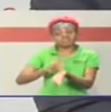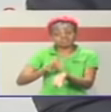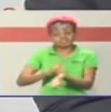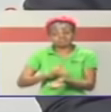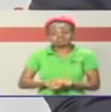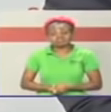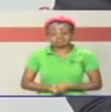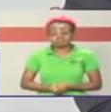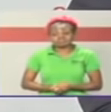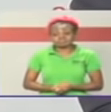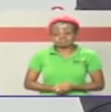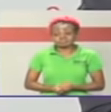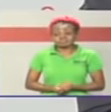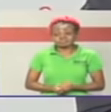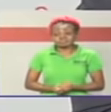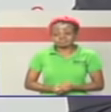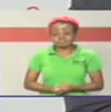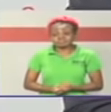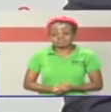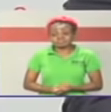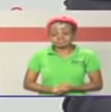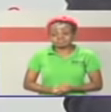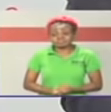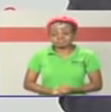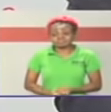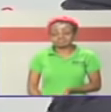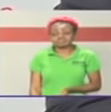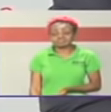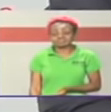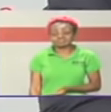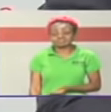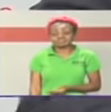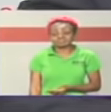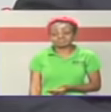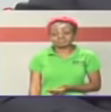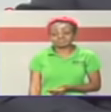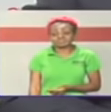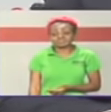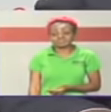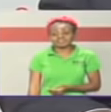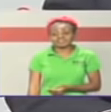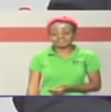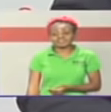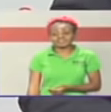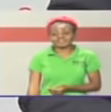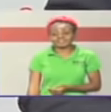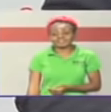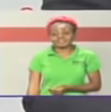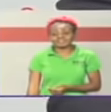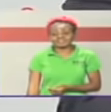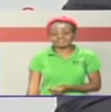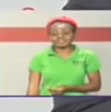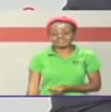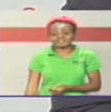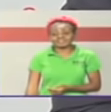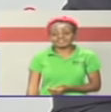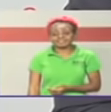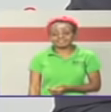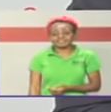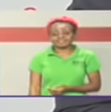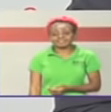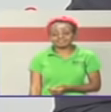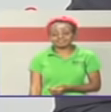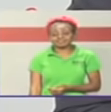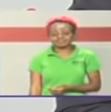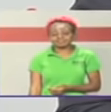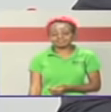much, Dr. Deyalsingh, for that clarification. We now move to the question and answer segment. Our media representatives